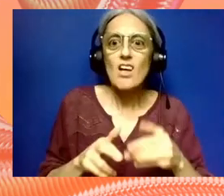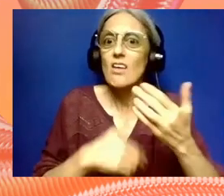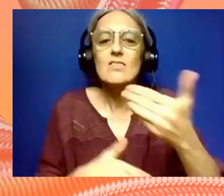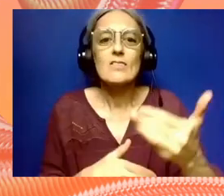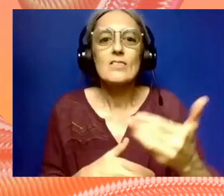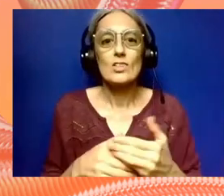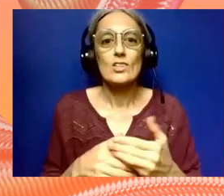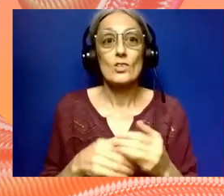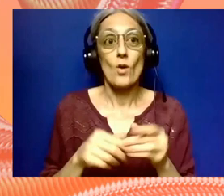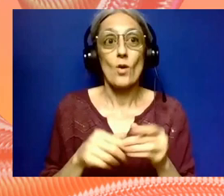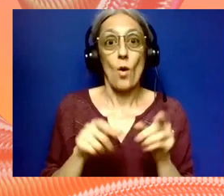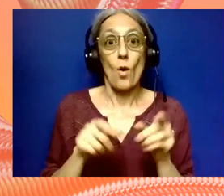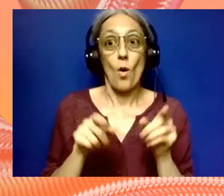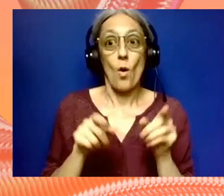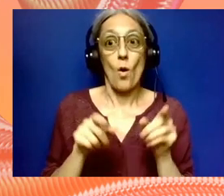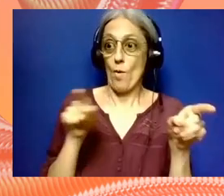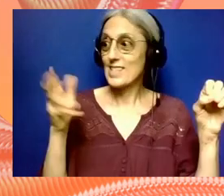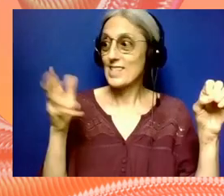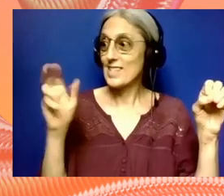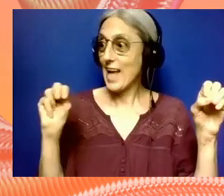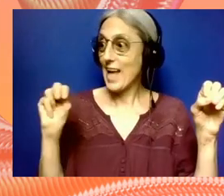sun,